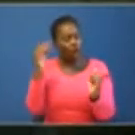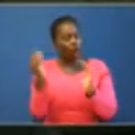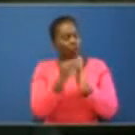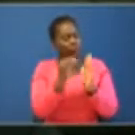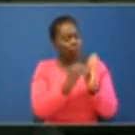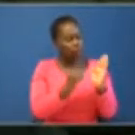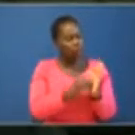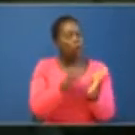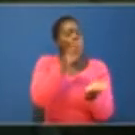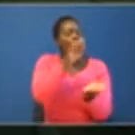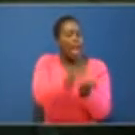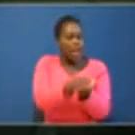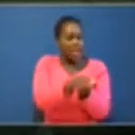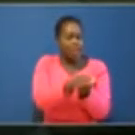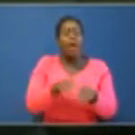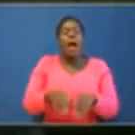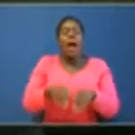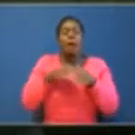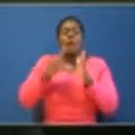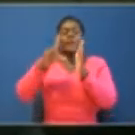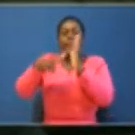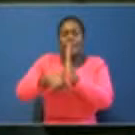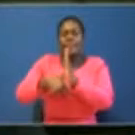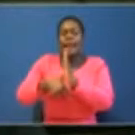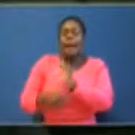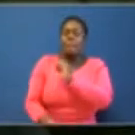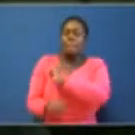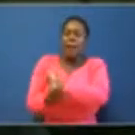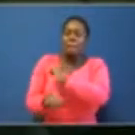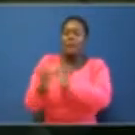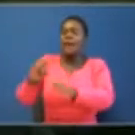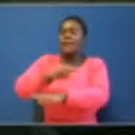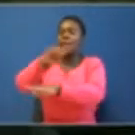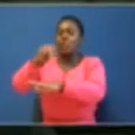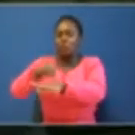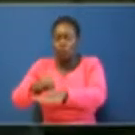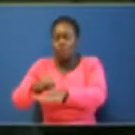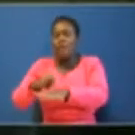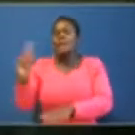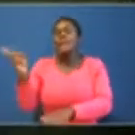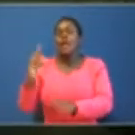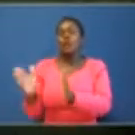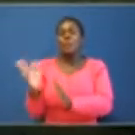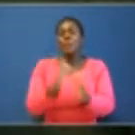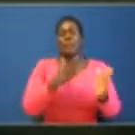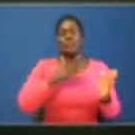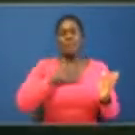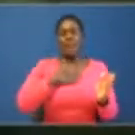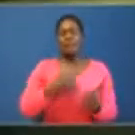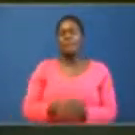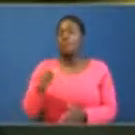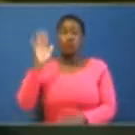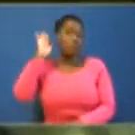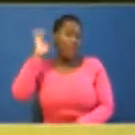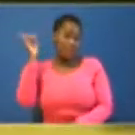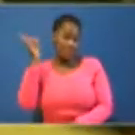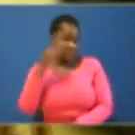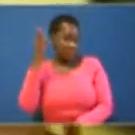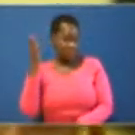release the opportunity to brief the nation on my manifesto and my plans on how to help nairobi thank you so very much